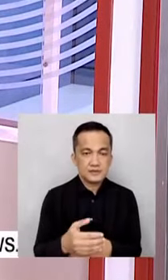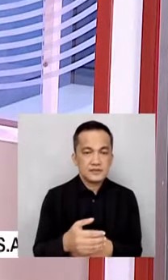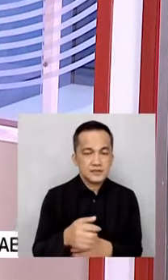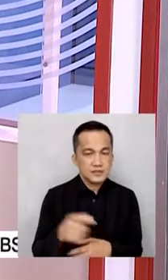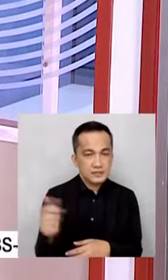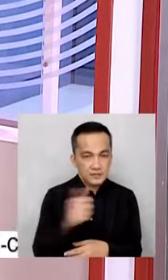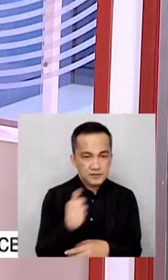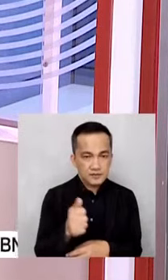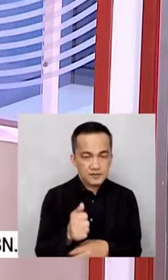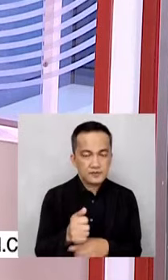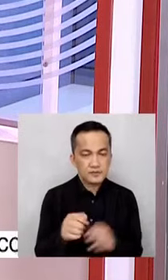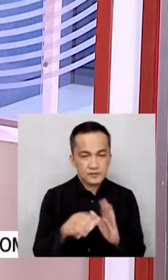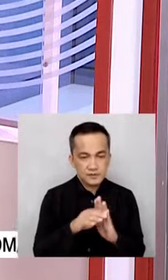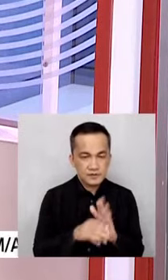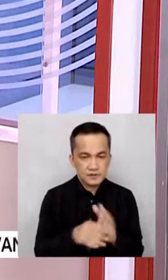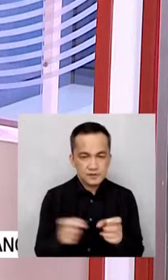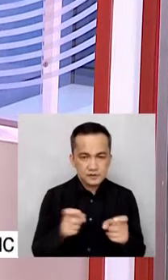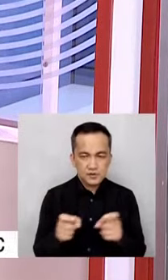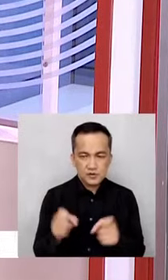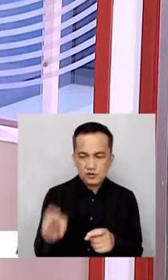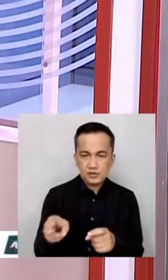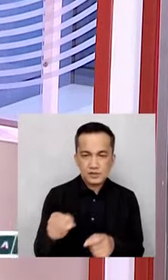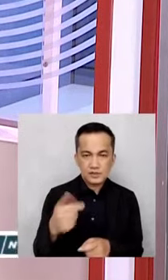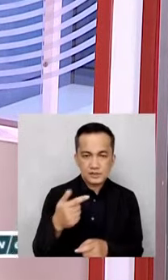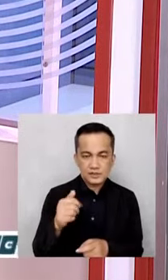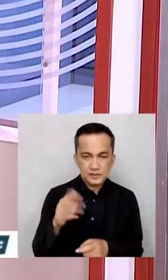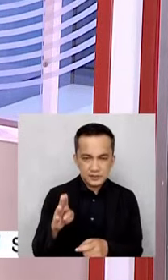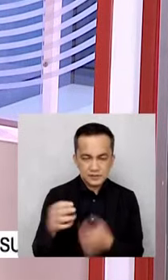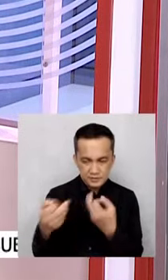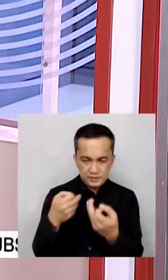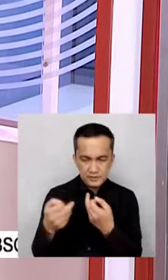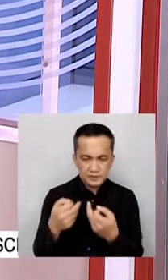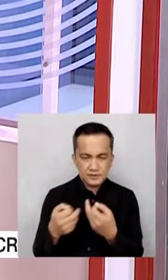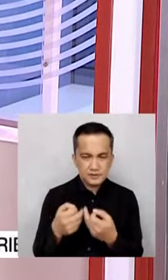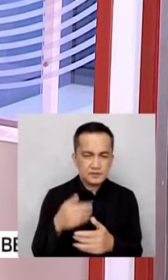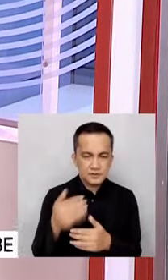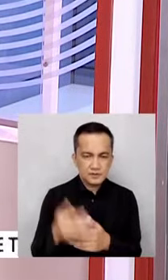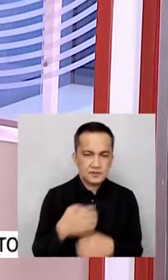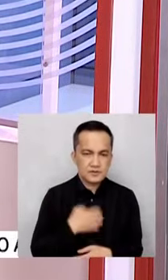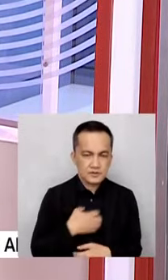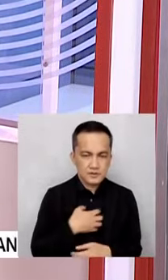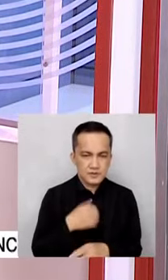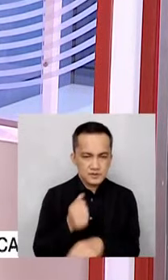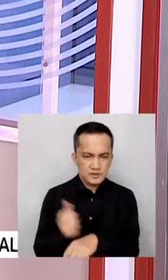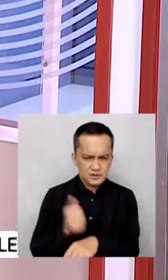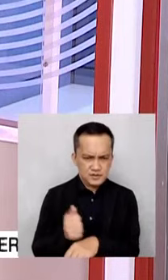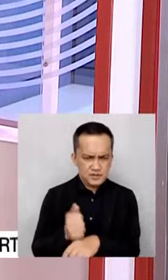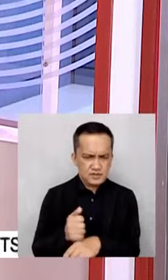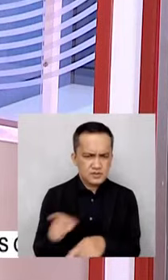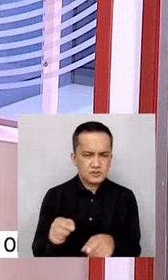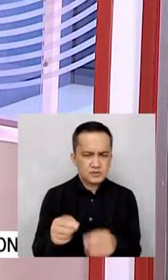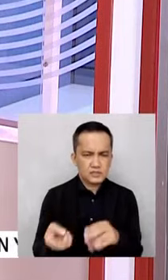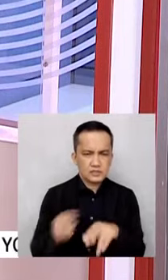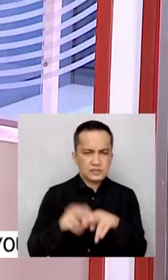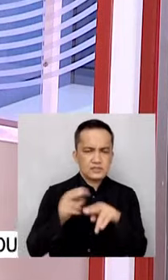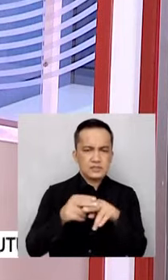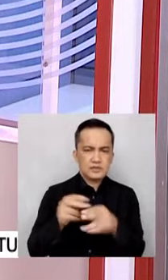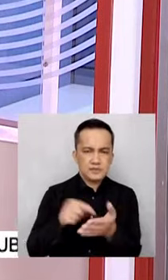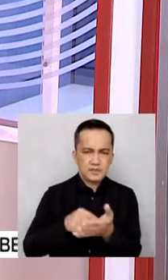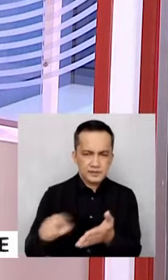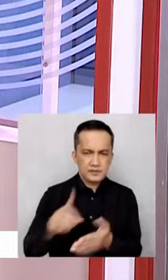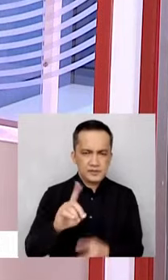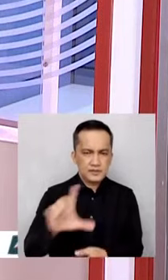order Grab Philippines to explain its fare computation mechanism following complaints of alleged surge charging and high base fares. Dateline Philippines will be